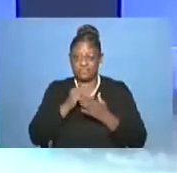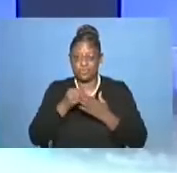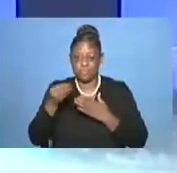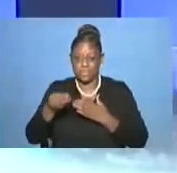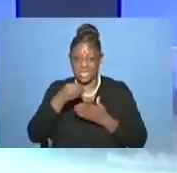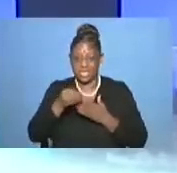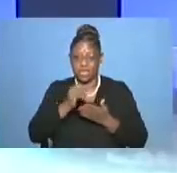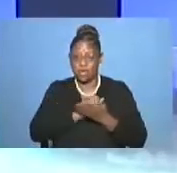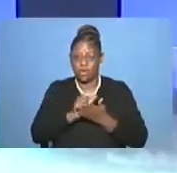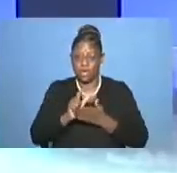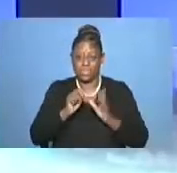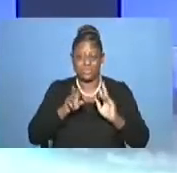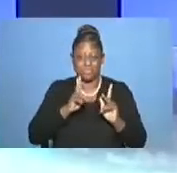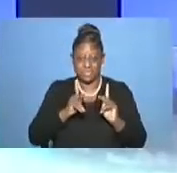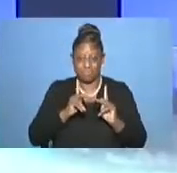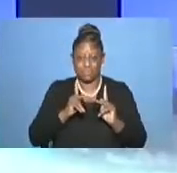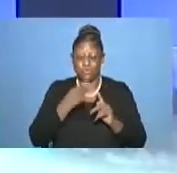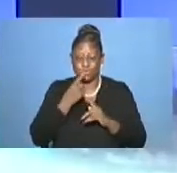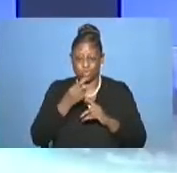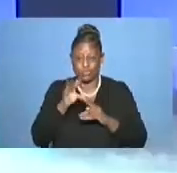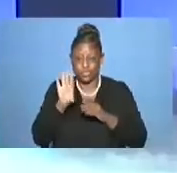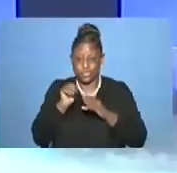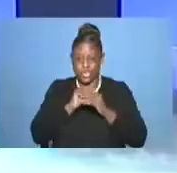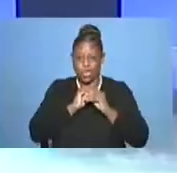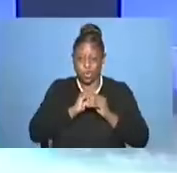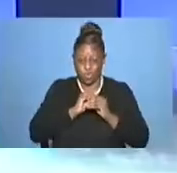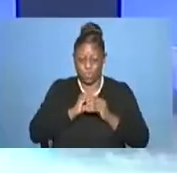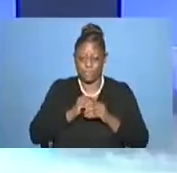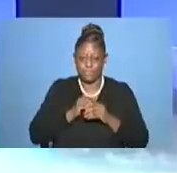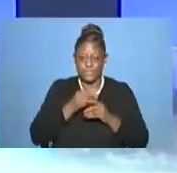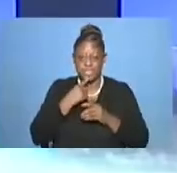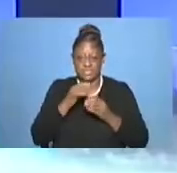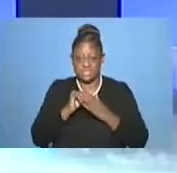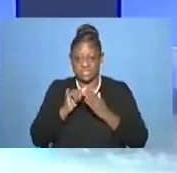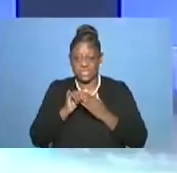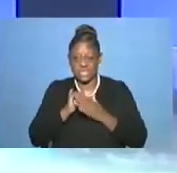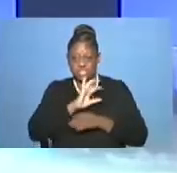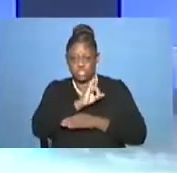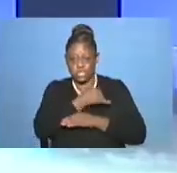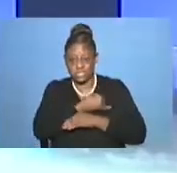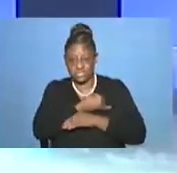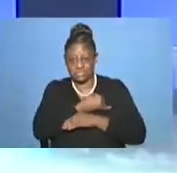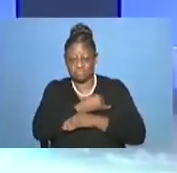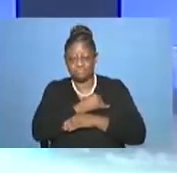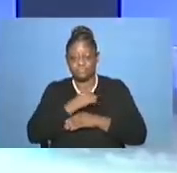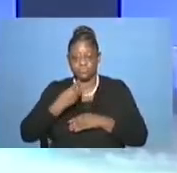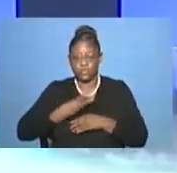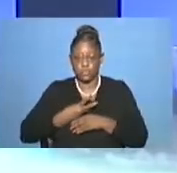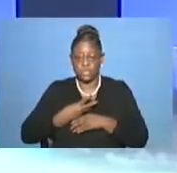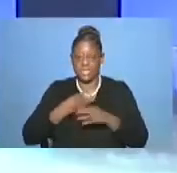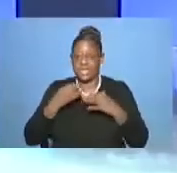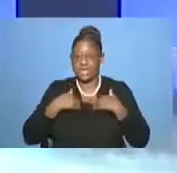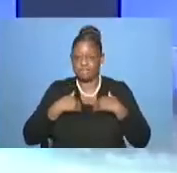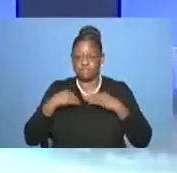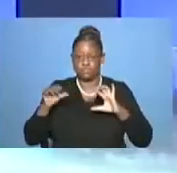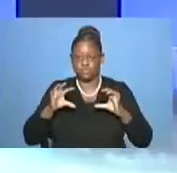jurisdiction can weather the storm at this time, in this growing industry, we will always have to do